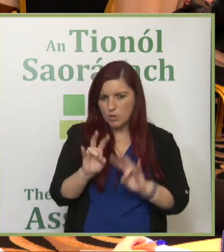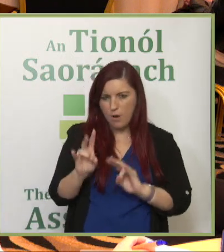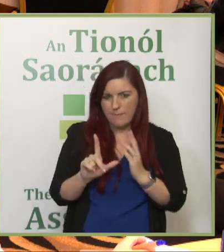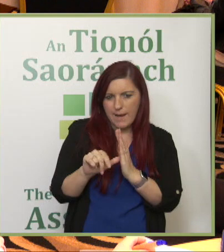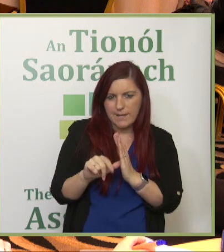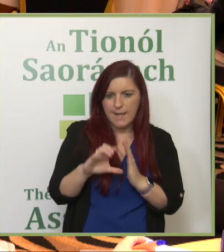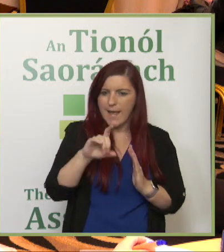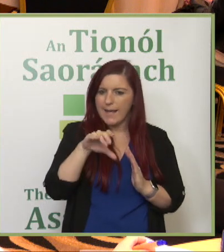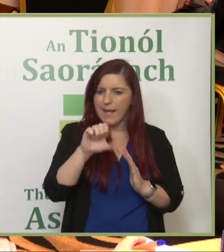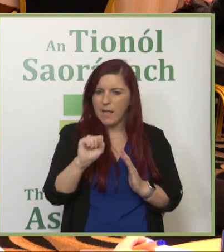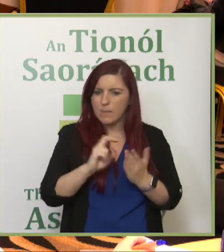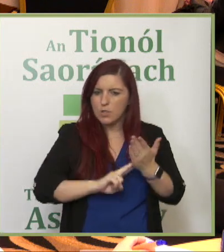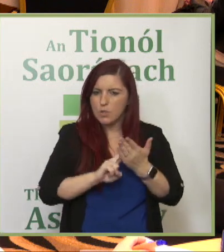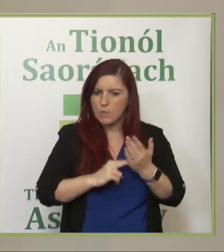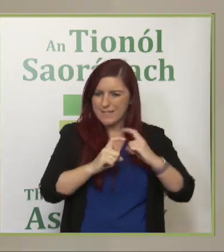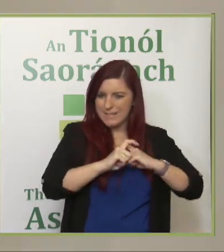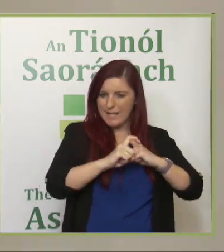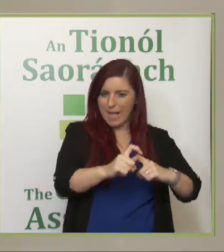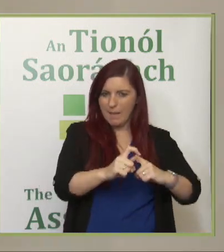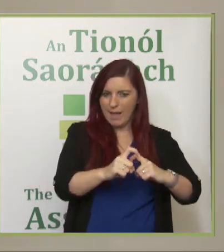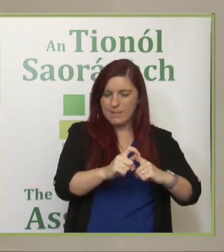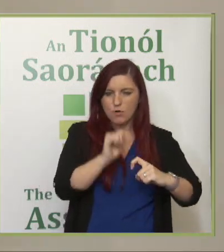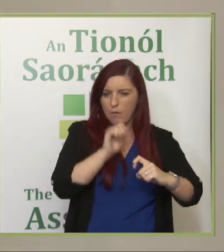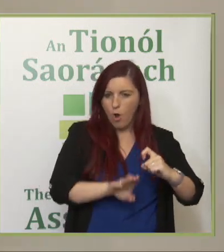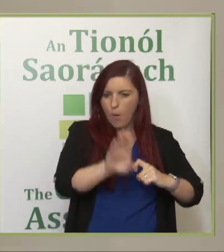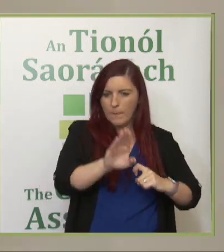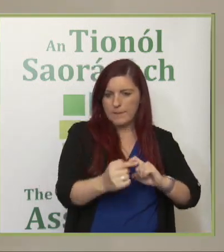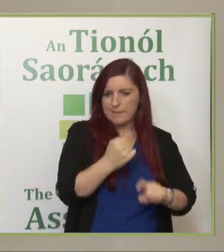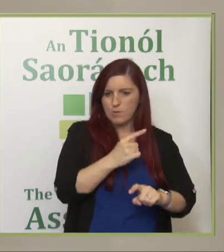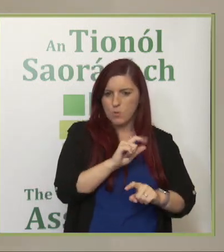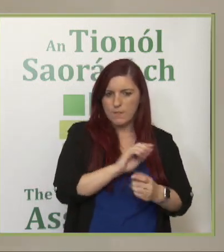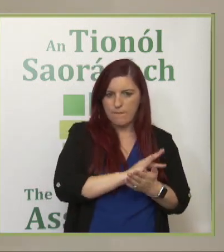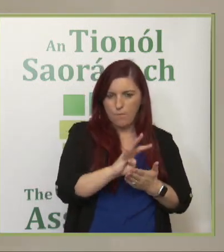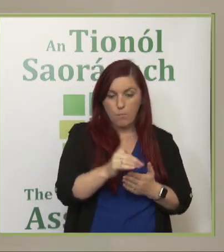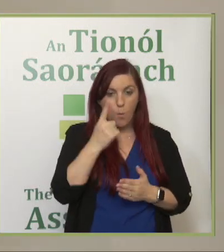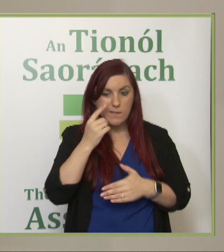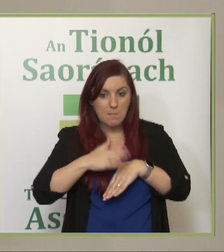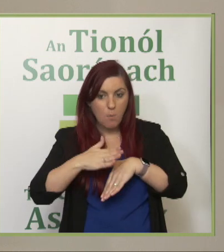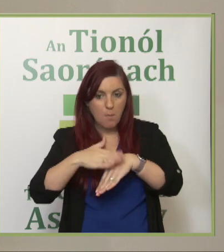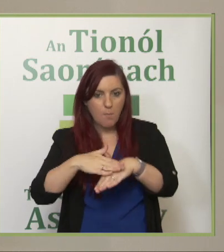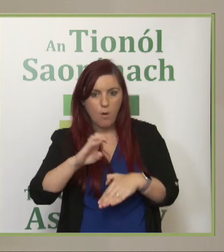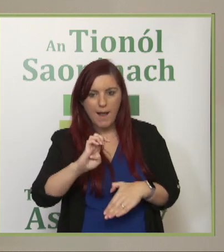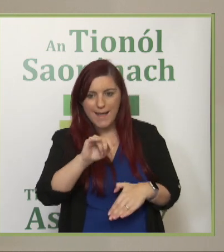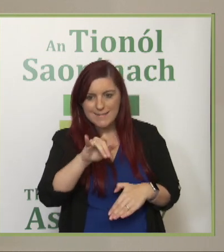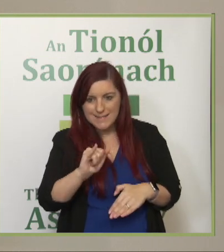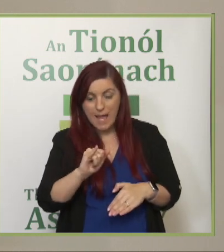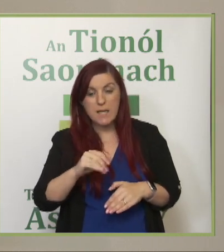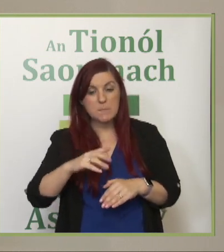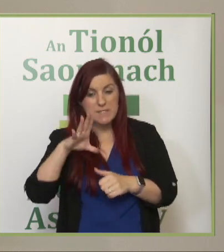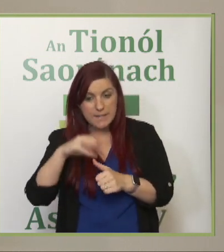has stabilised since 2014. However, we've seen quite large increases in ecstasy and particularly cocaine